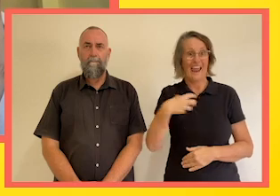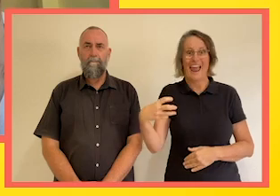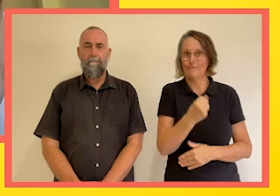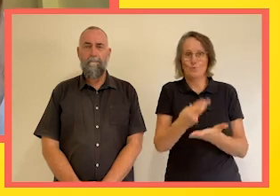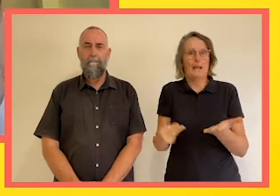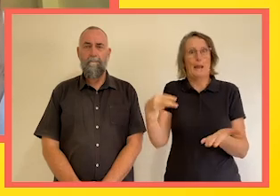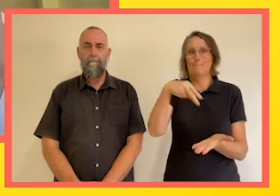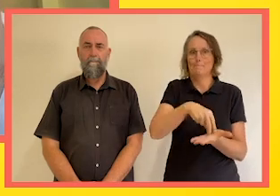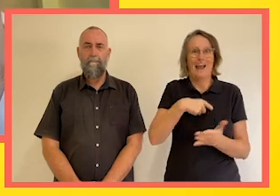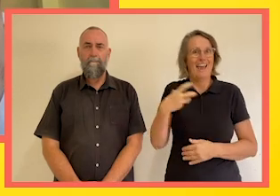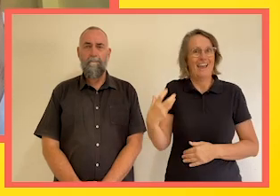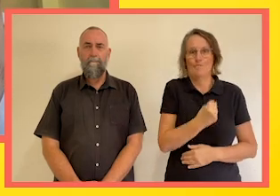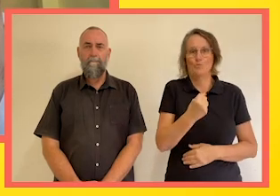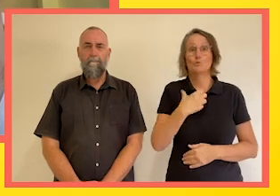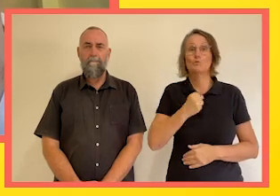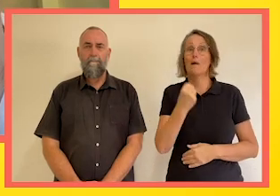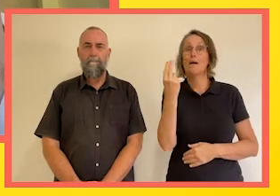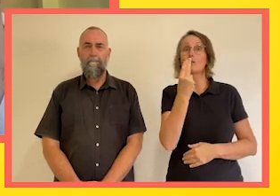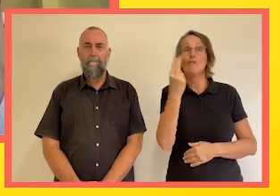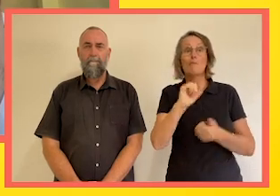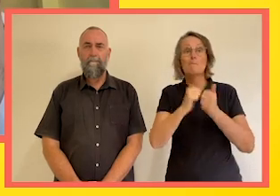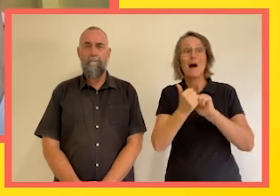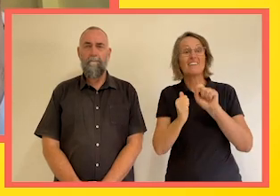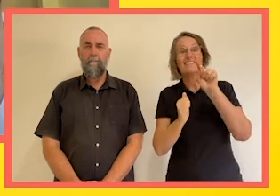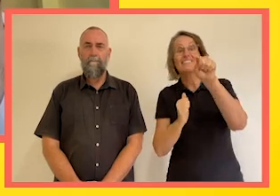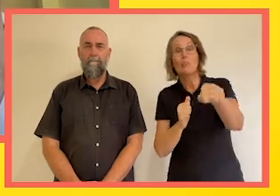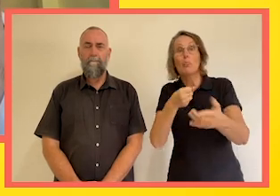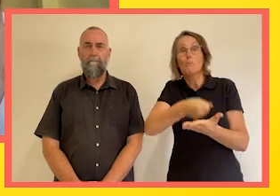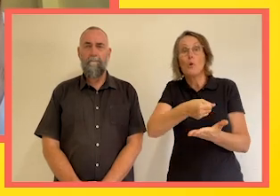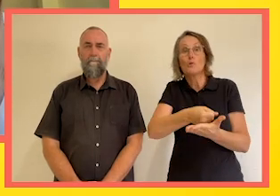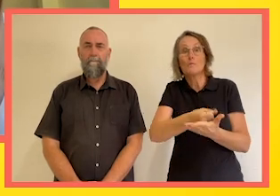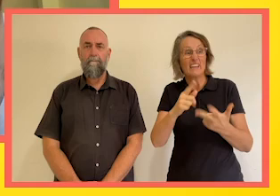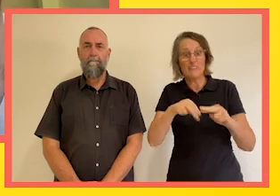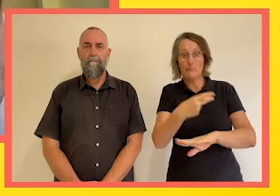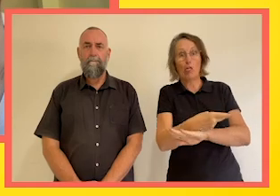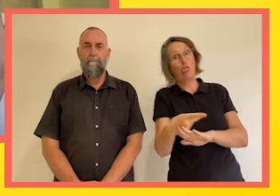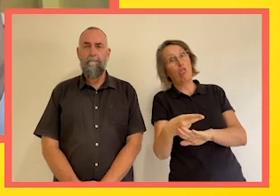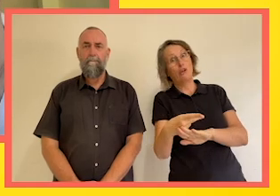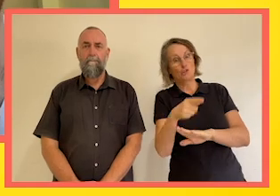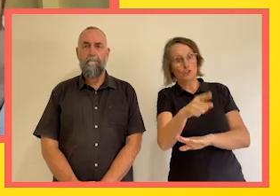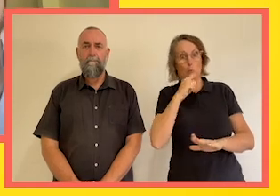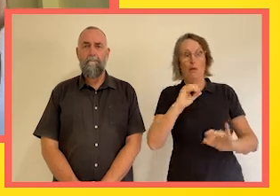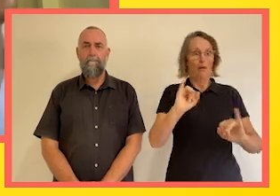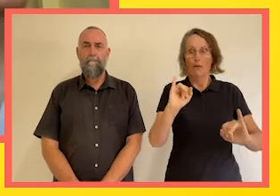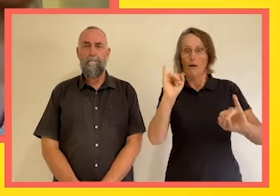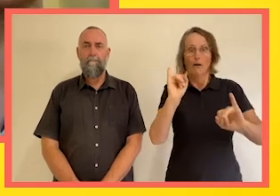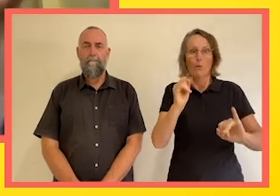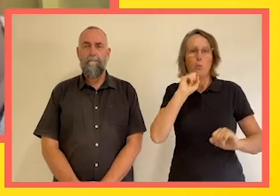up because my partner was down at the bottom. If I don't move, she's going to be freaking out thinking I'm hurt. So